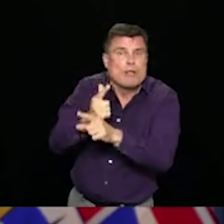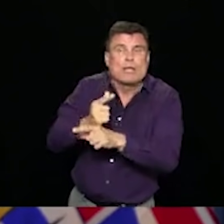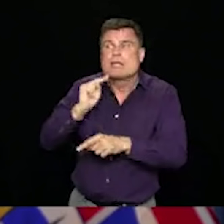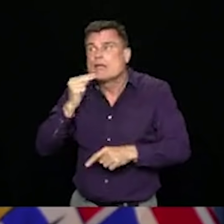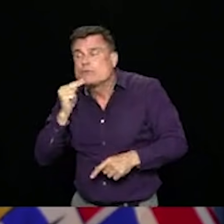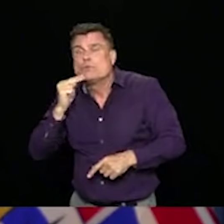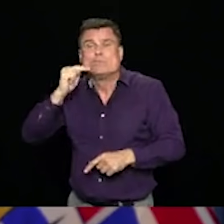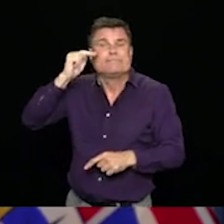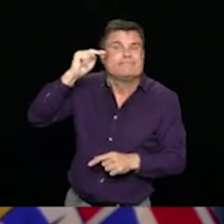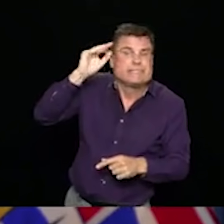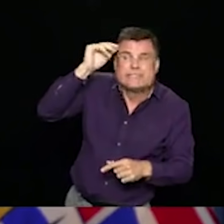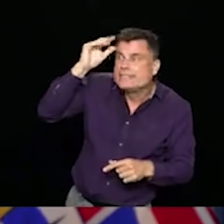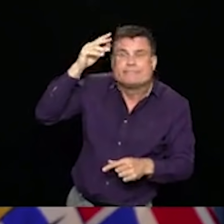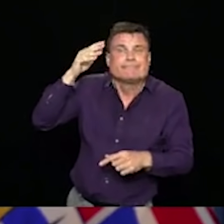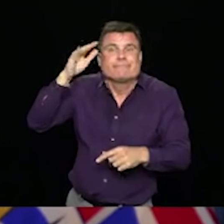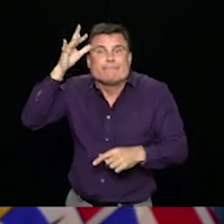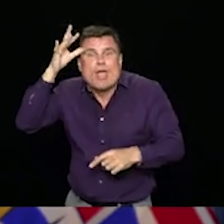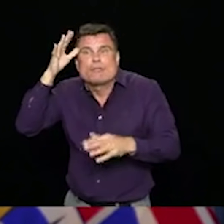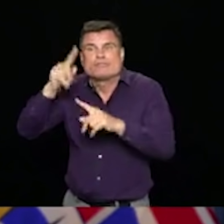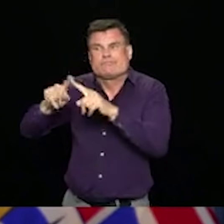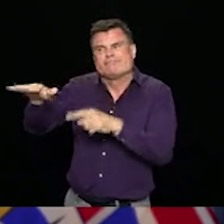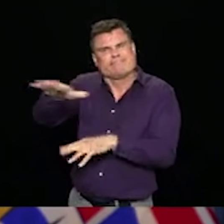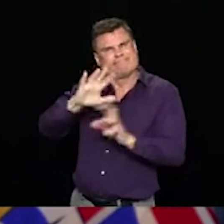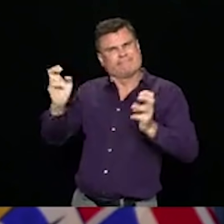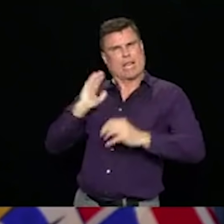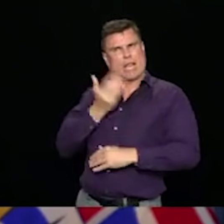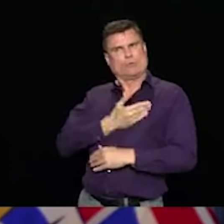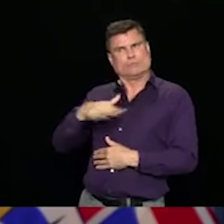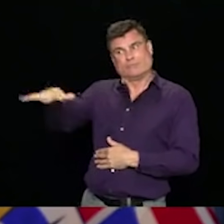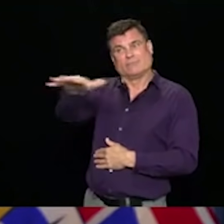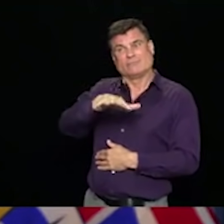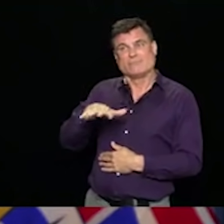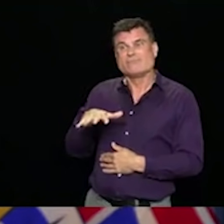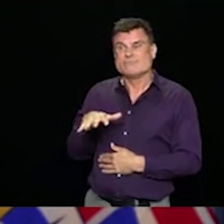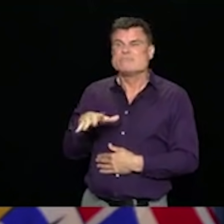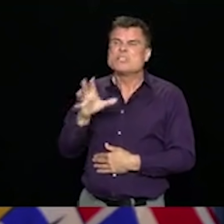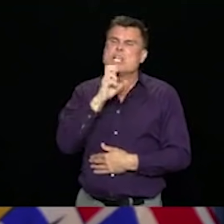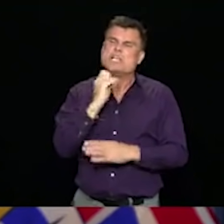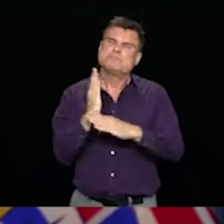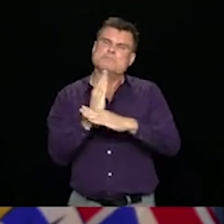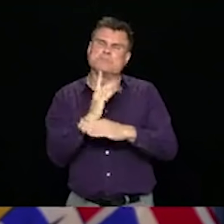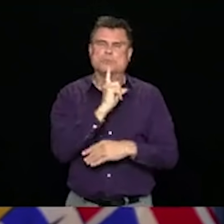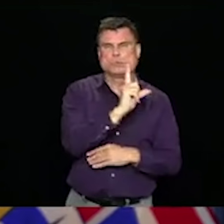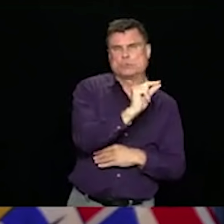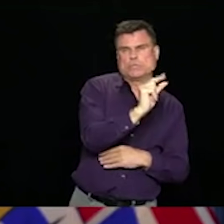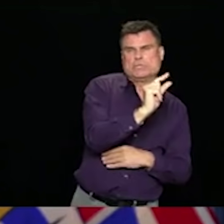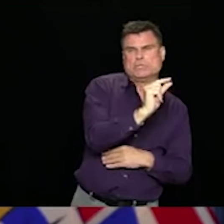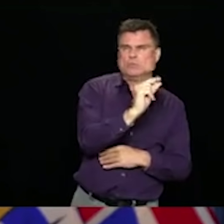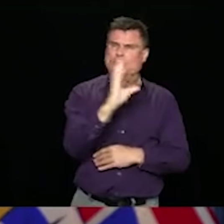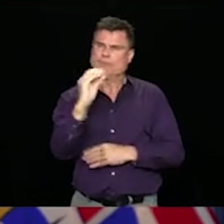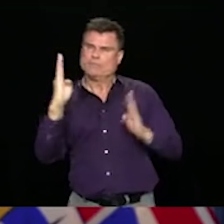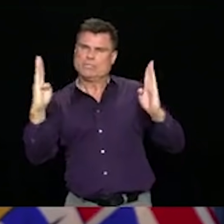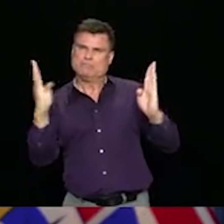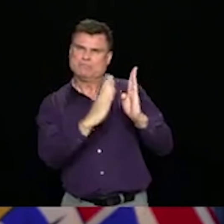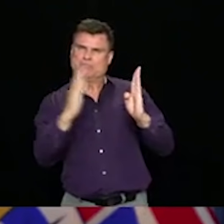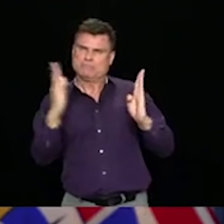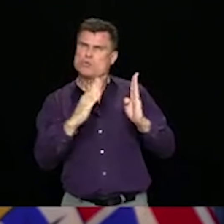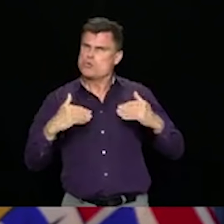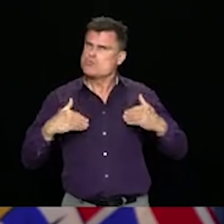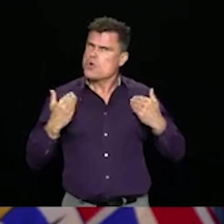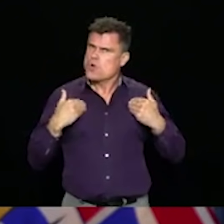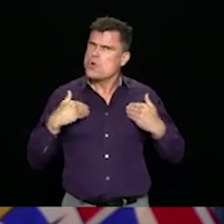sisters. Most of them are between the ages of 20 and 50. So these are young people. These are our young